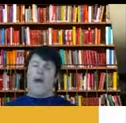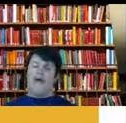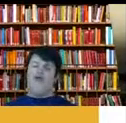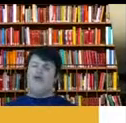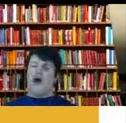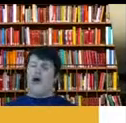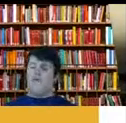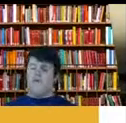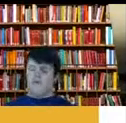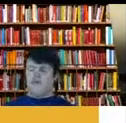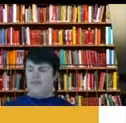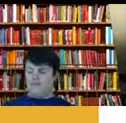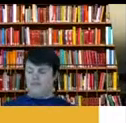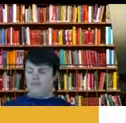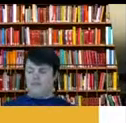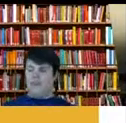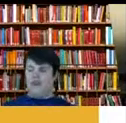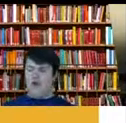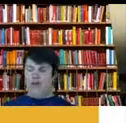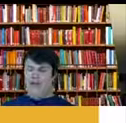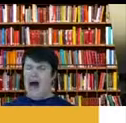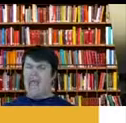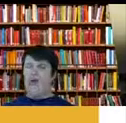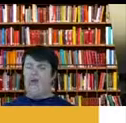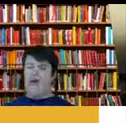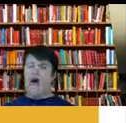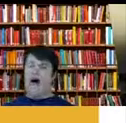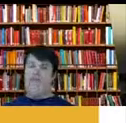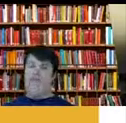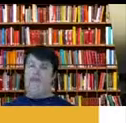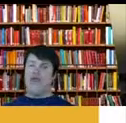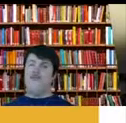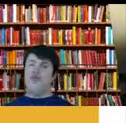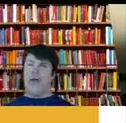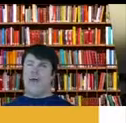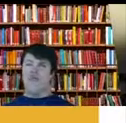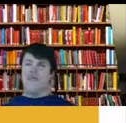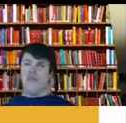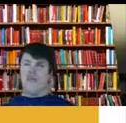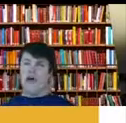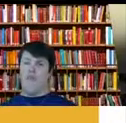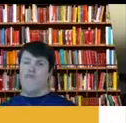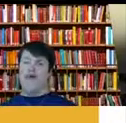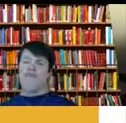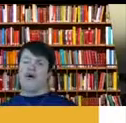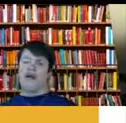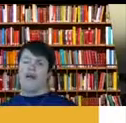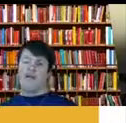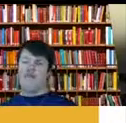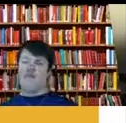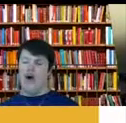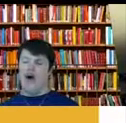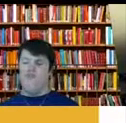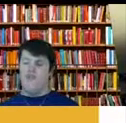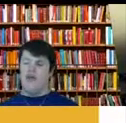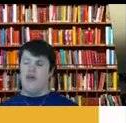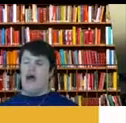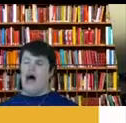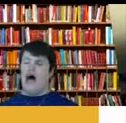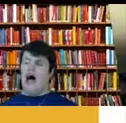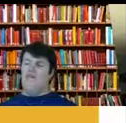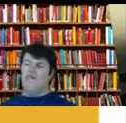So Rabbi Judah, who compiled the foundational text that the Talmud is based on, called the Mishnah,